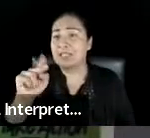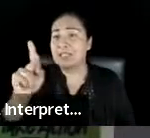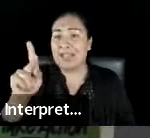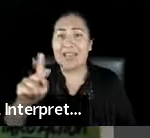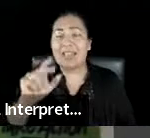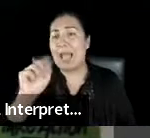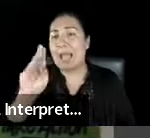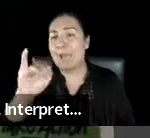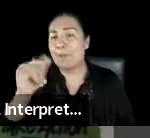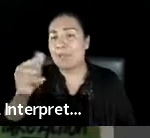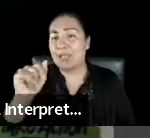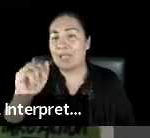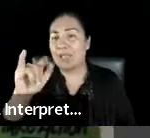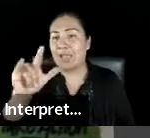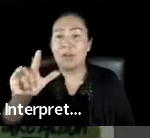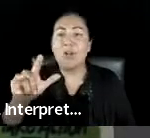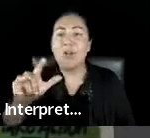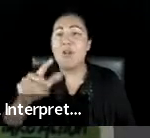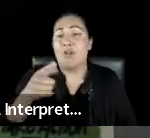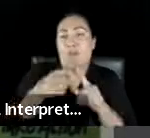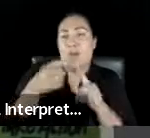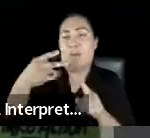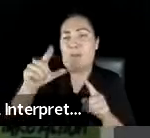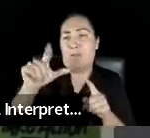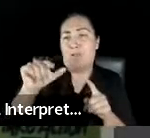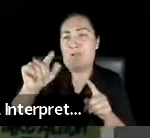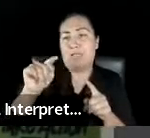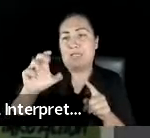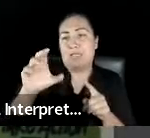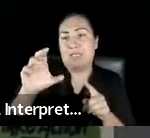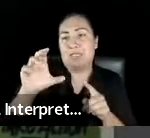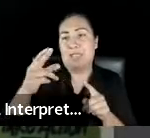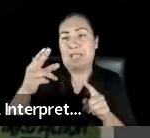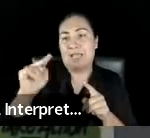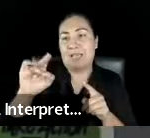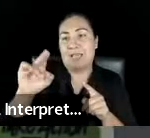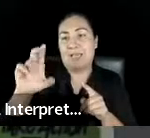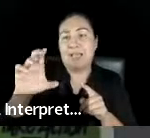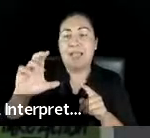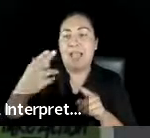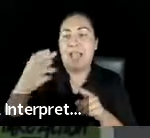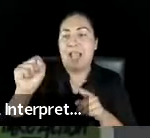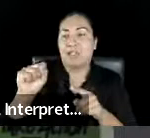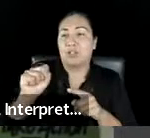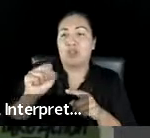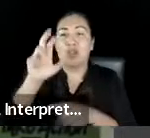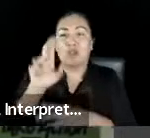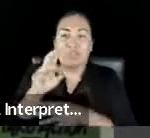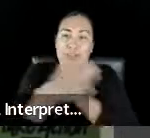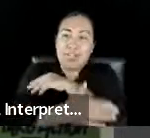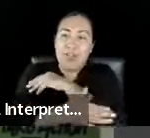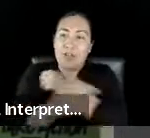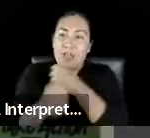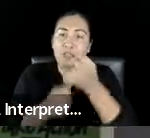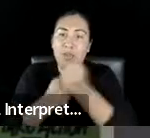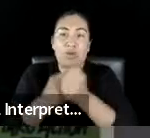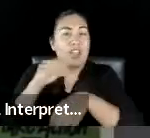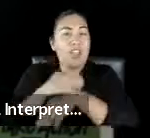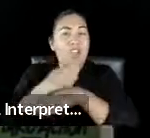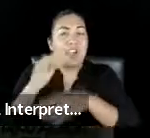Abigail Frausto from Polytechnic High School in Riverside County, with support from advisor John Enyart, and enjoy the film.